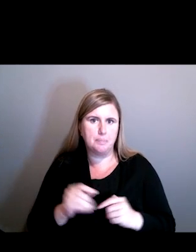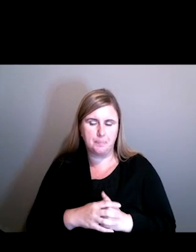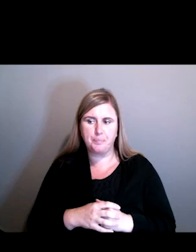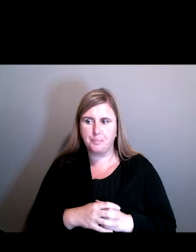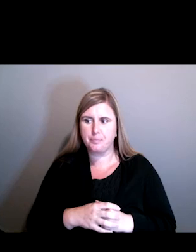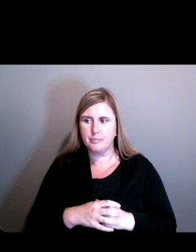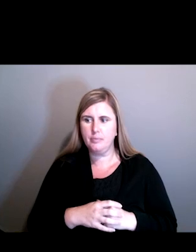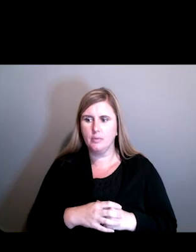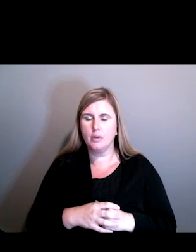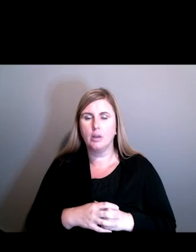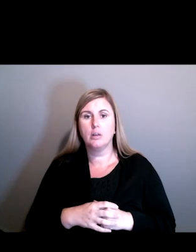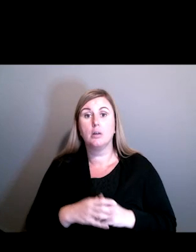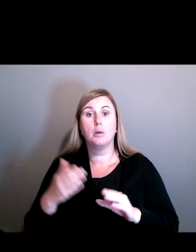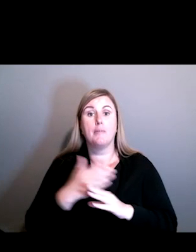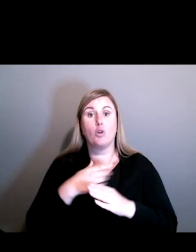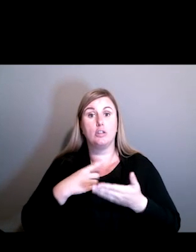for them to do.